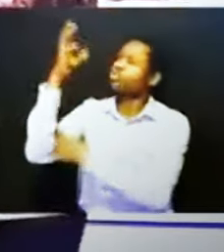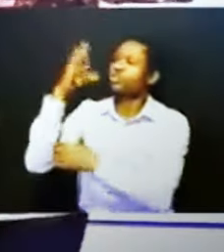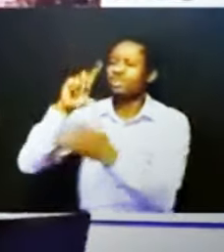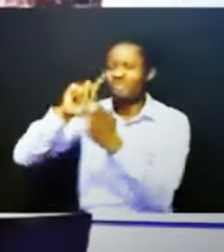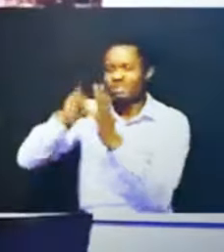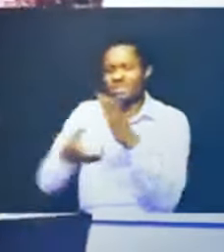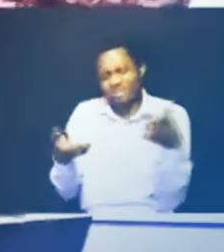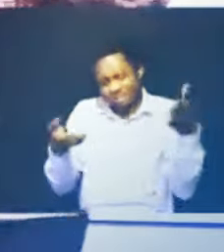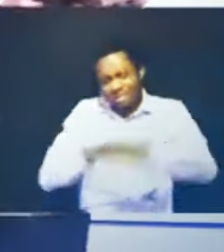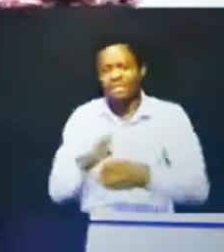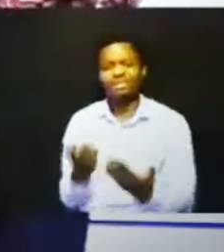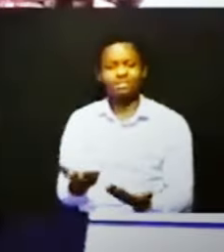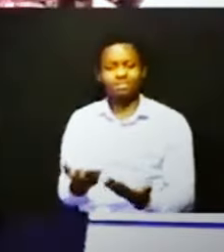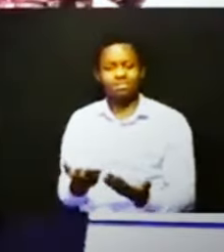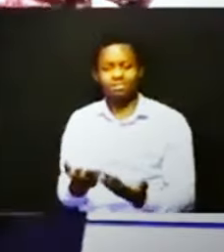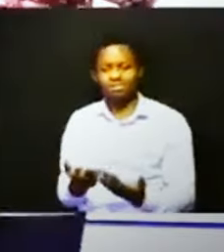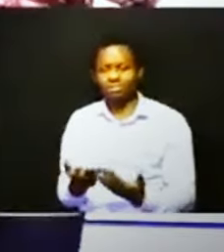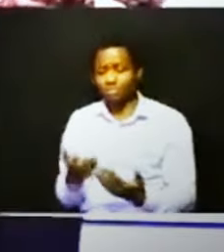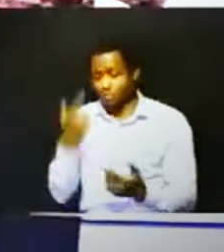die.